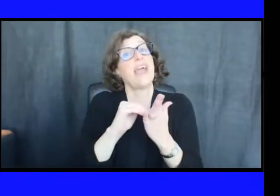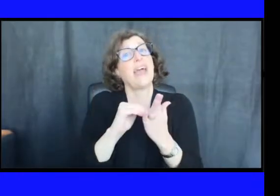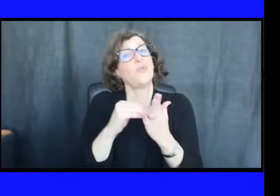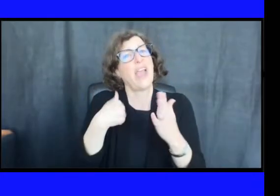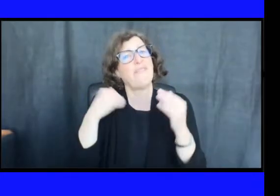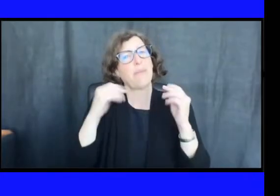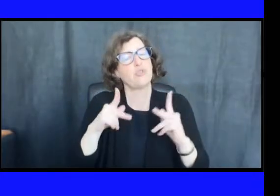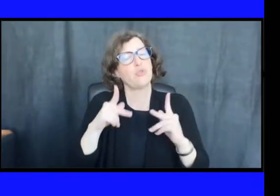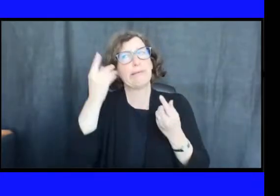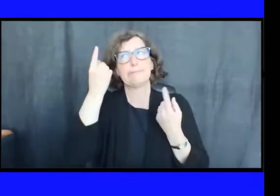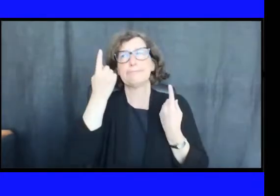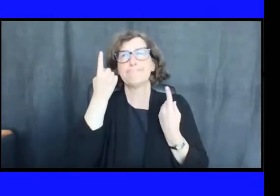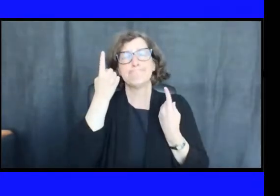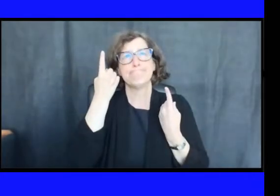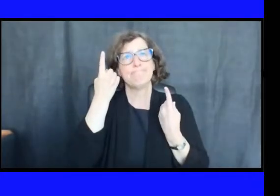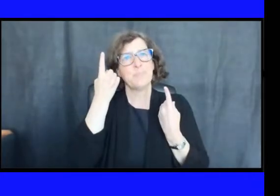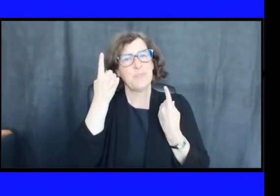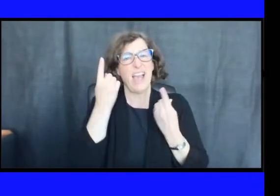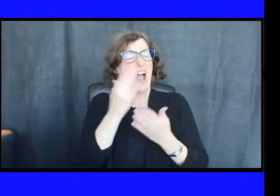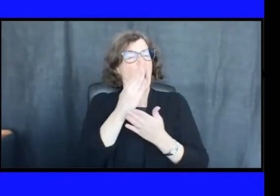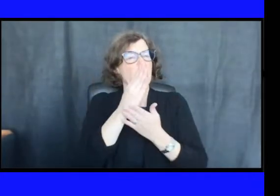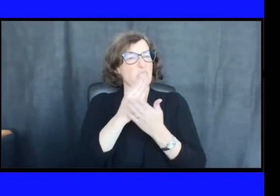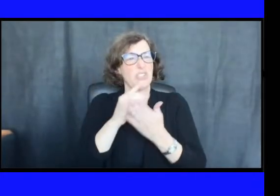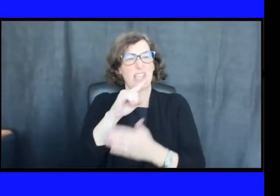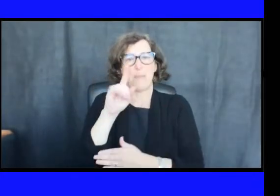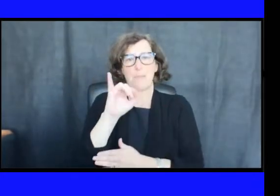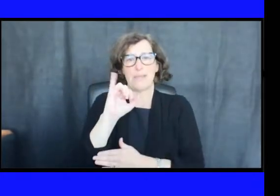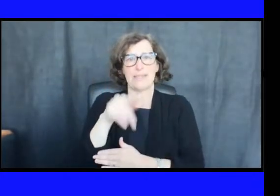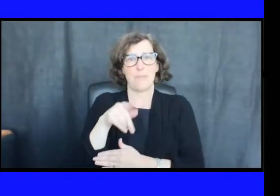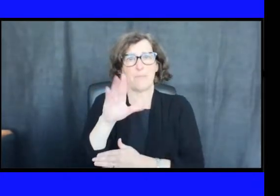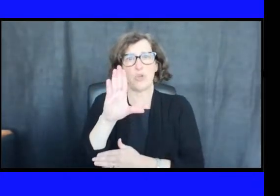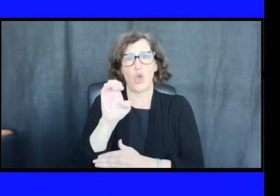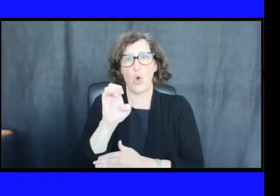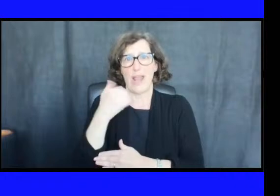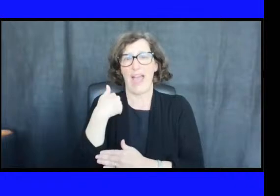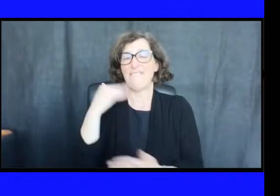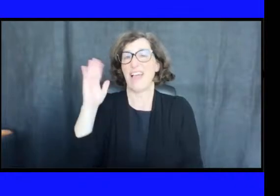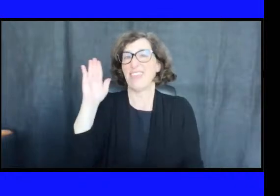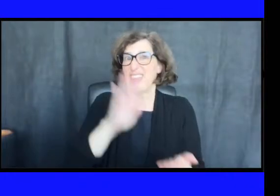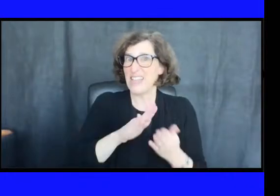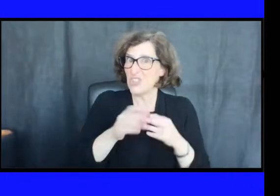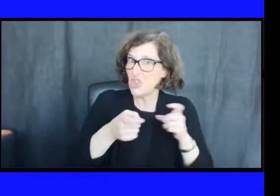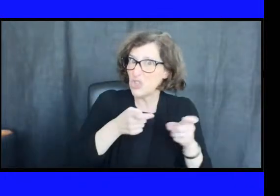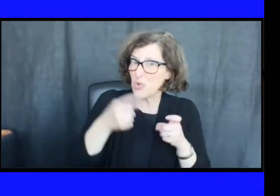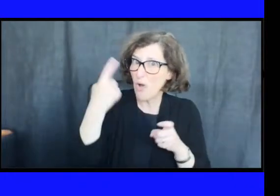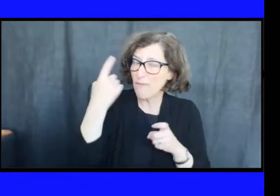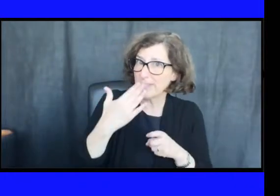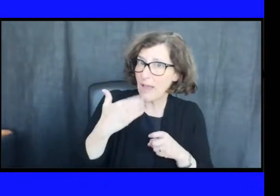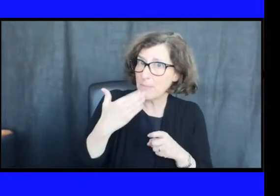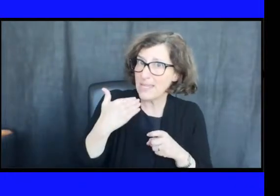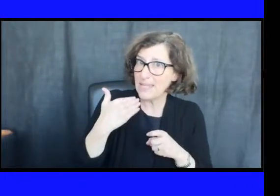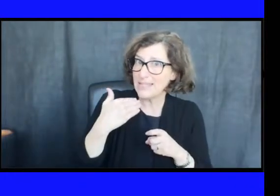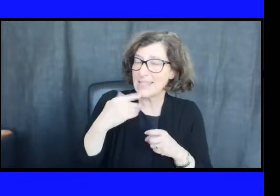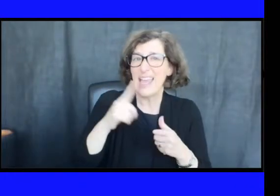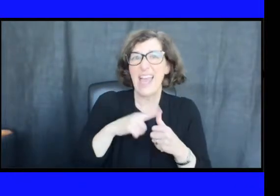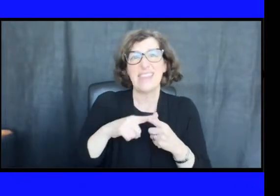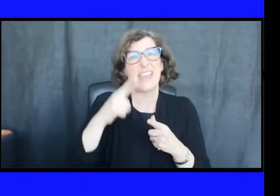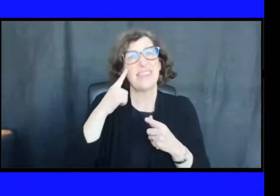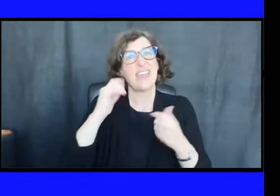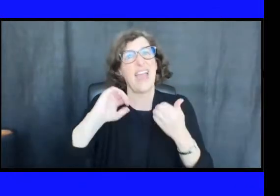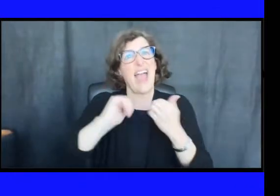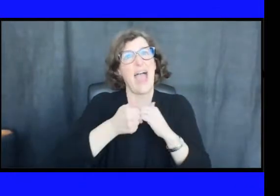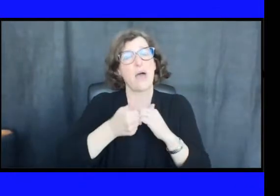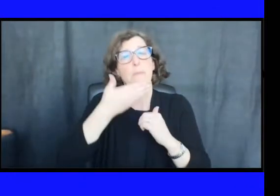race, ethnicity. And here we can see that patients who are Black or African American have lower rates of blood